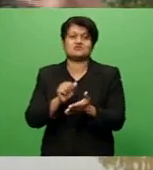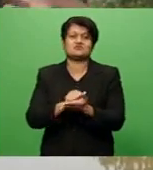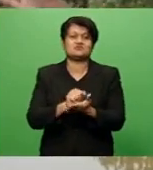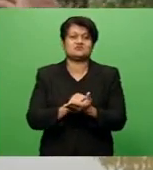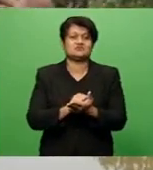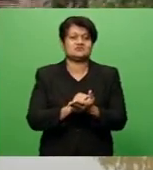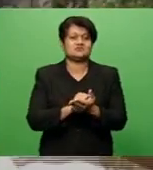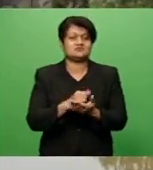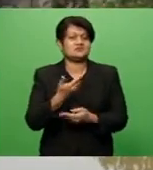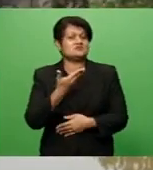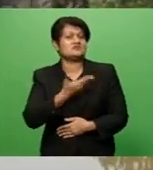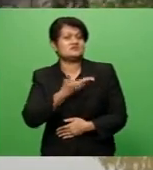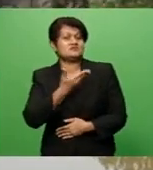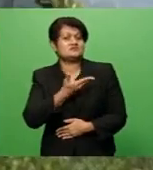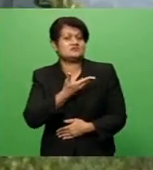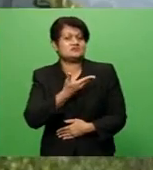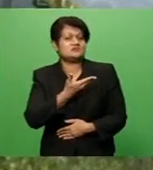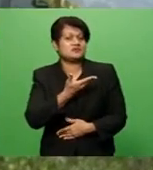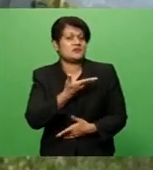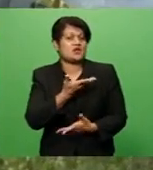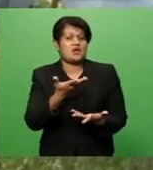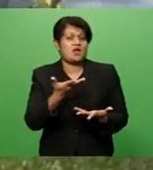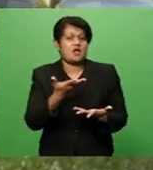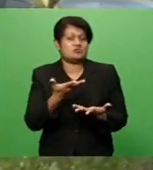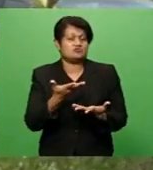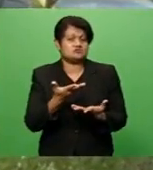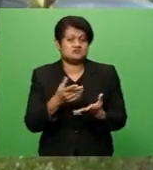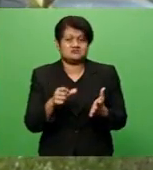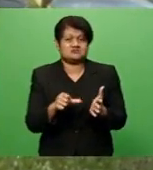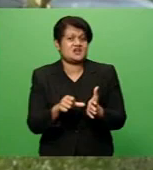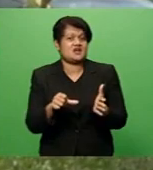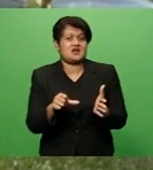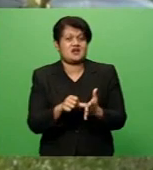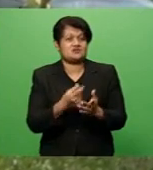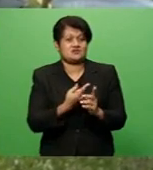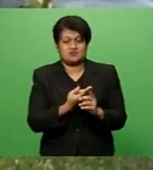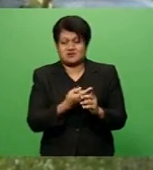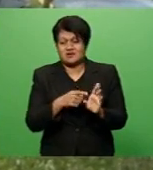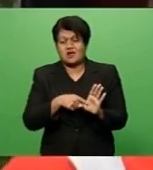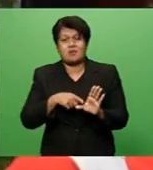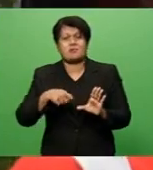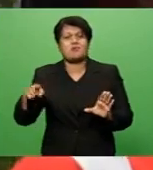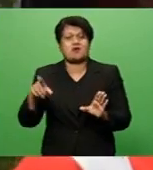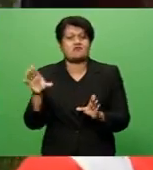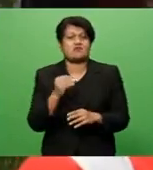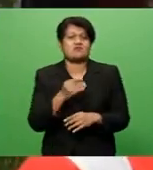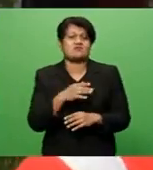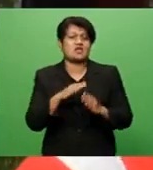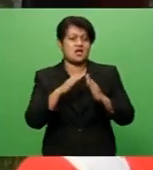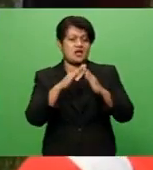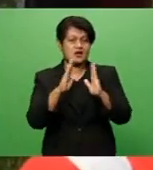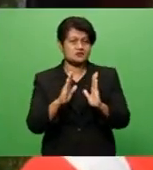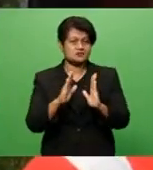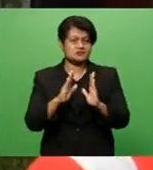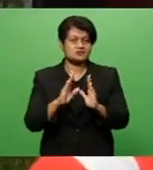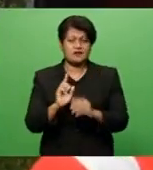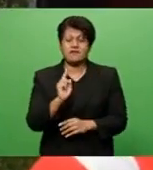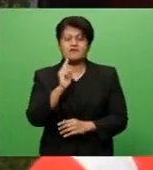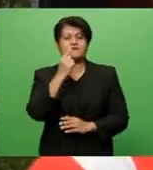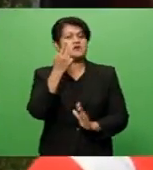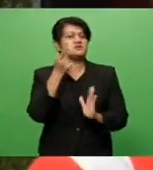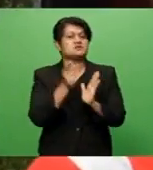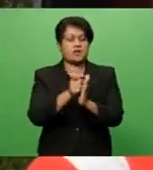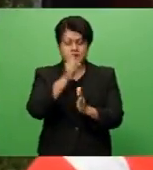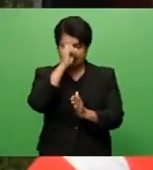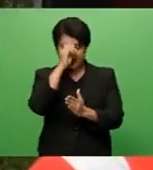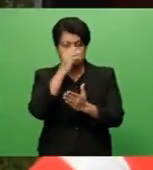there. Very hard to come out from their house. This is the first time we have